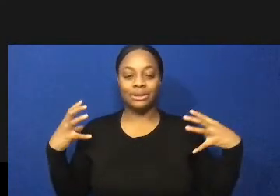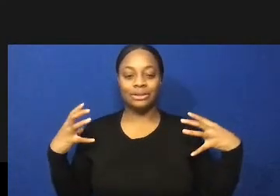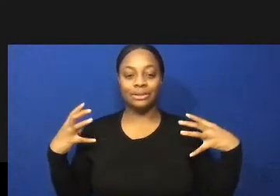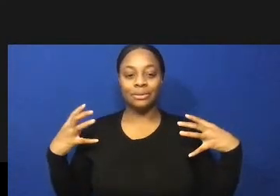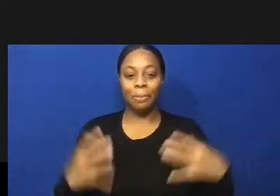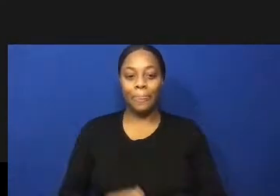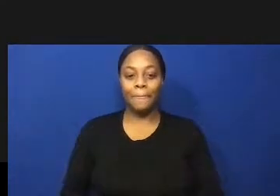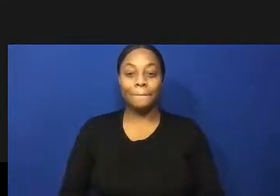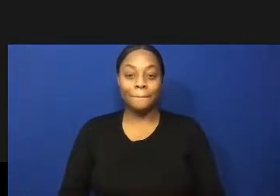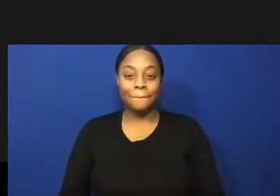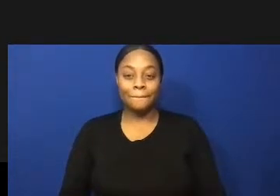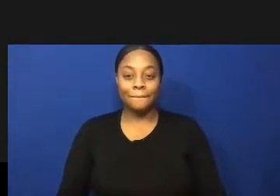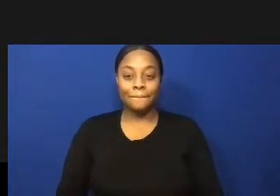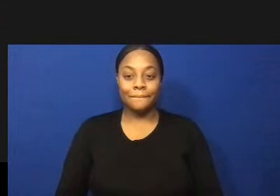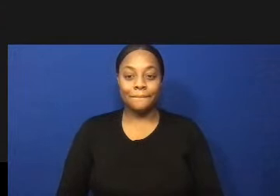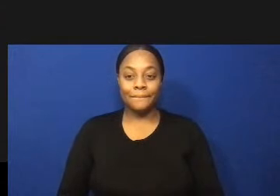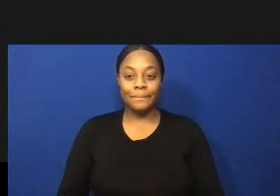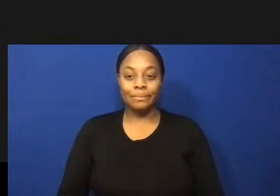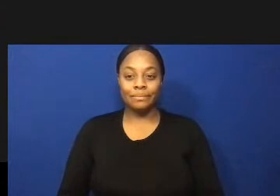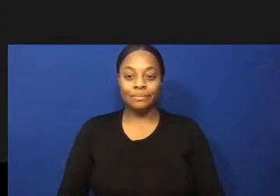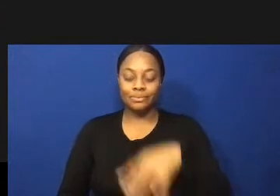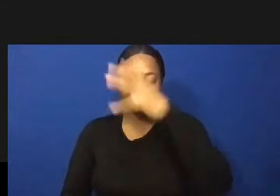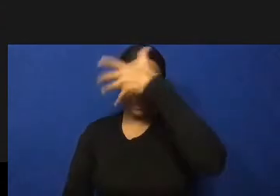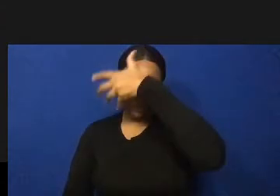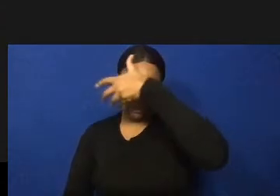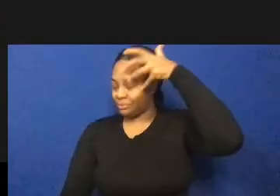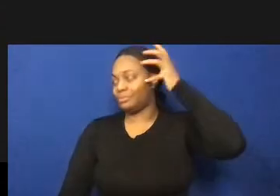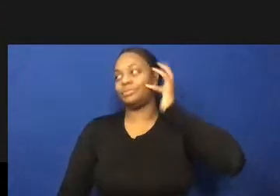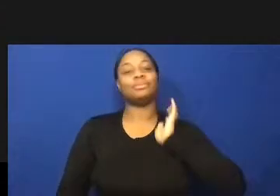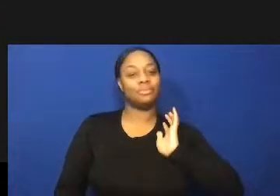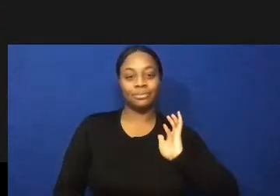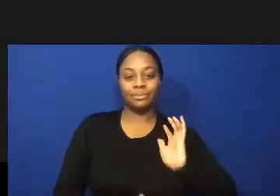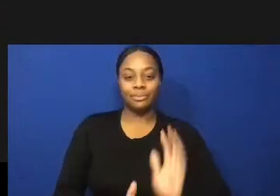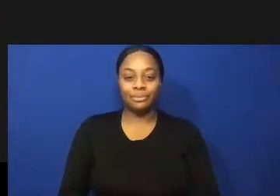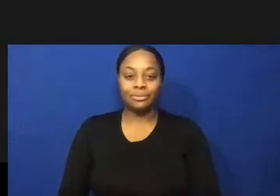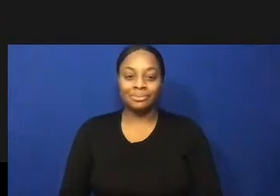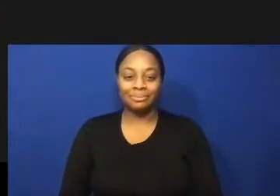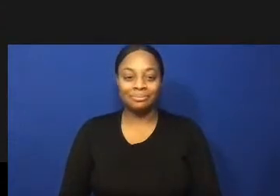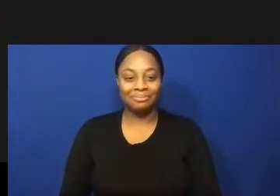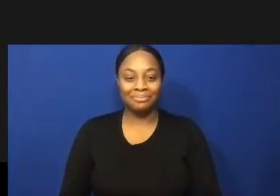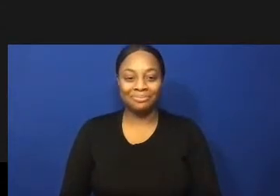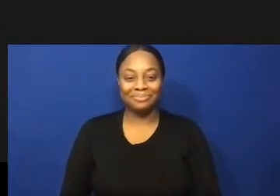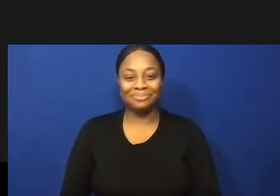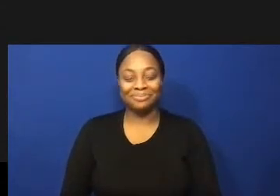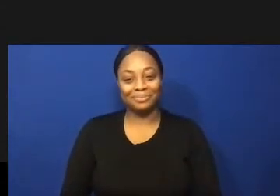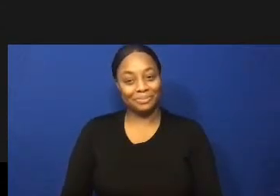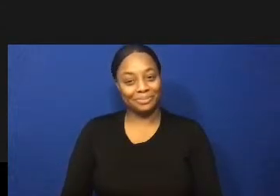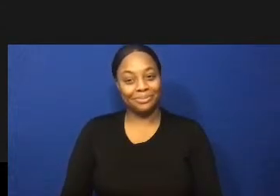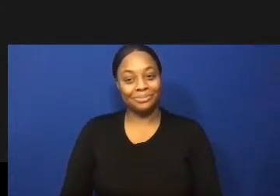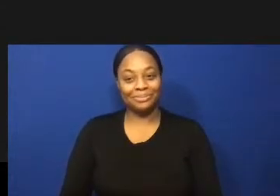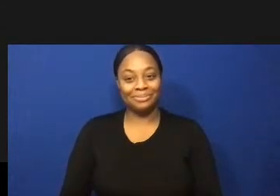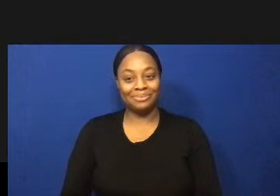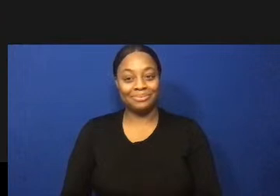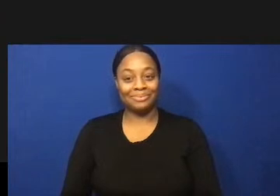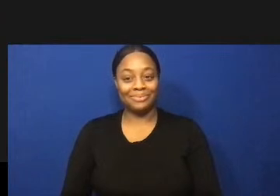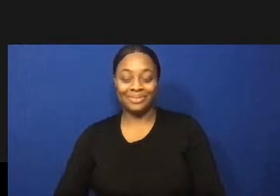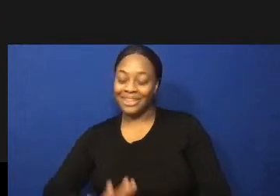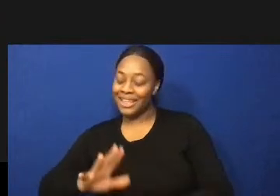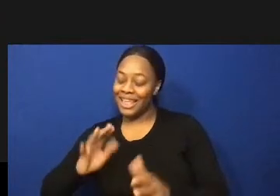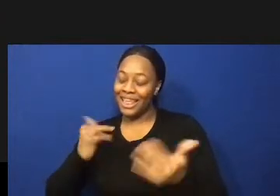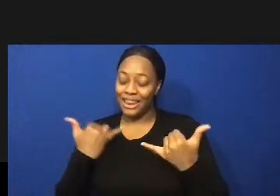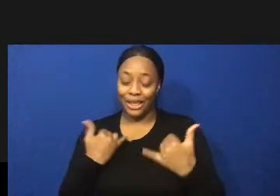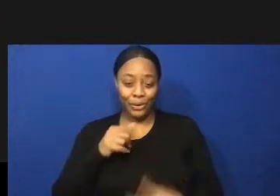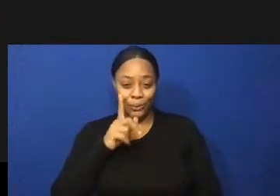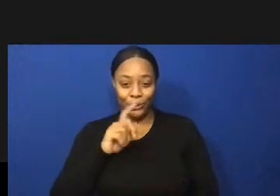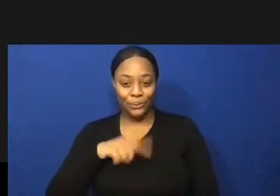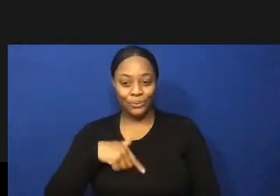curly and whooshed to one side. And then I'm gonna turn it over back